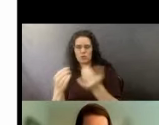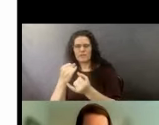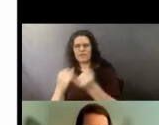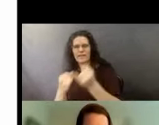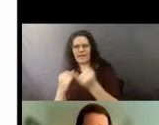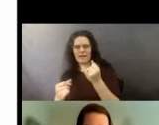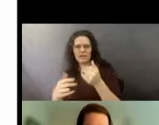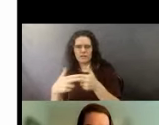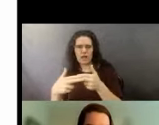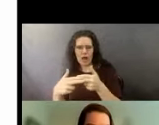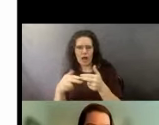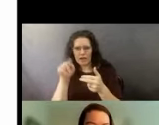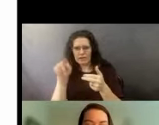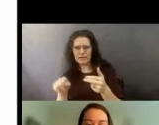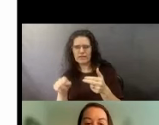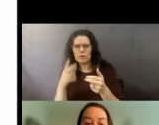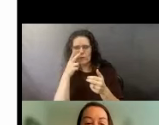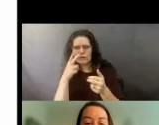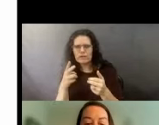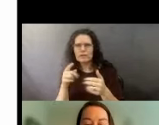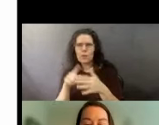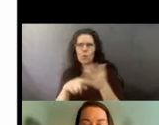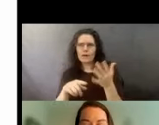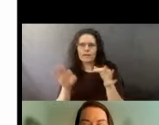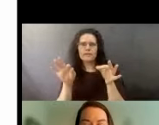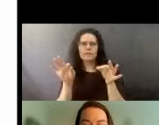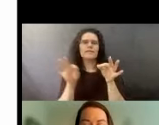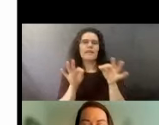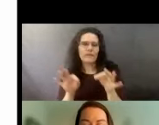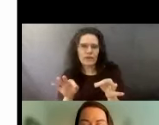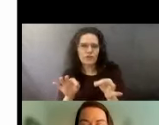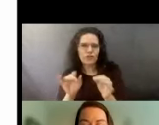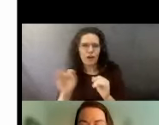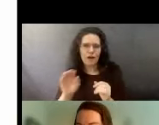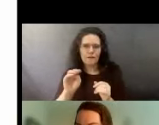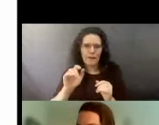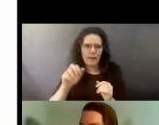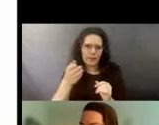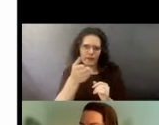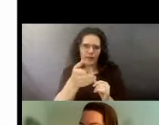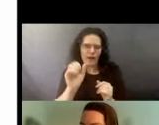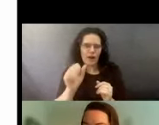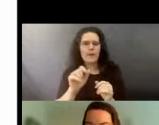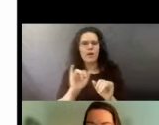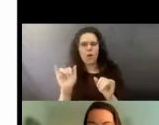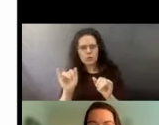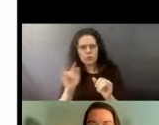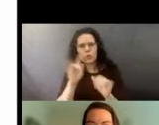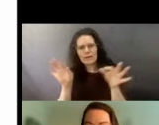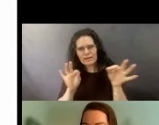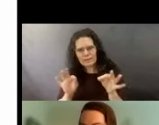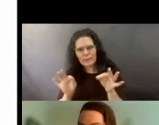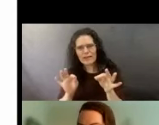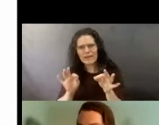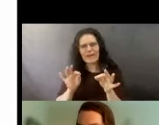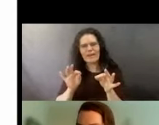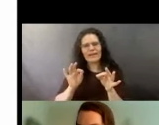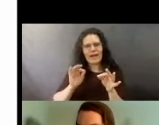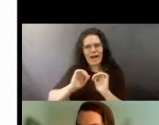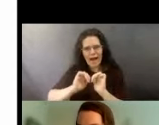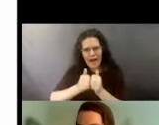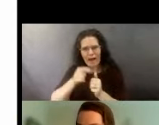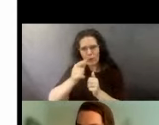find out not just a definition of MLP that appears on the screen, but also step-by-step how to build a medical